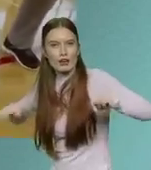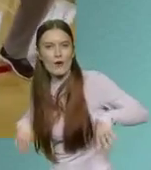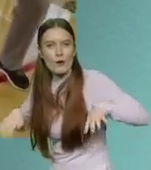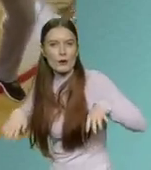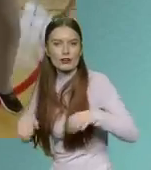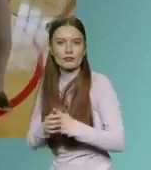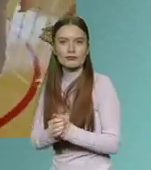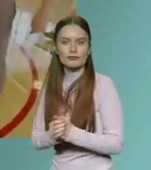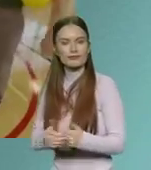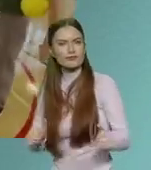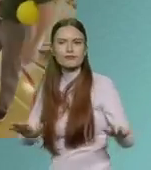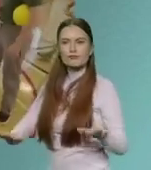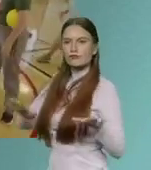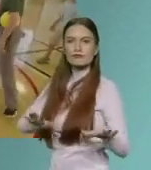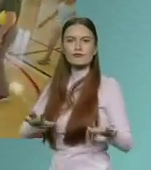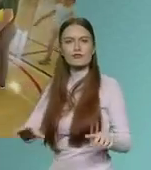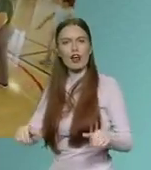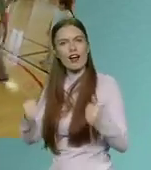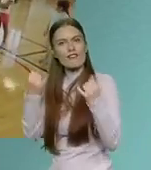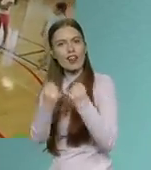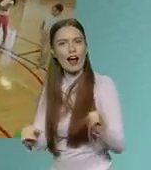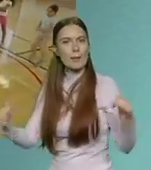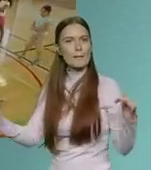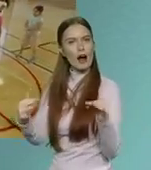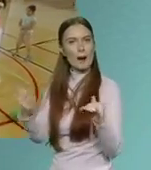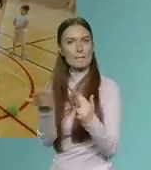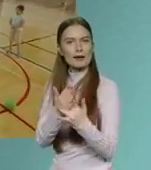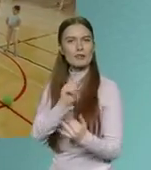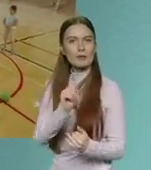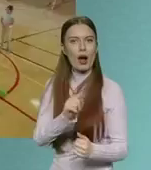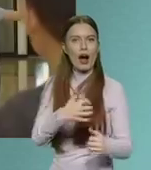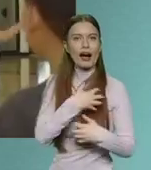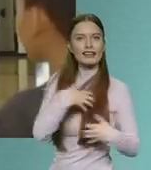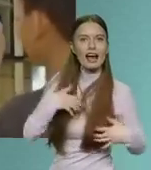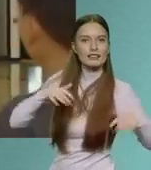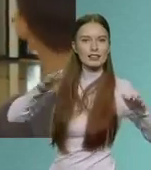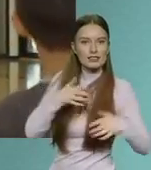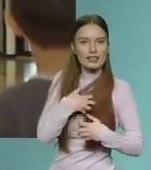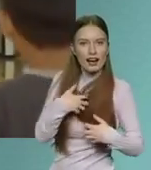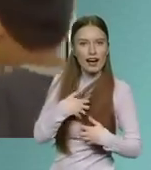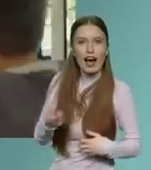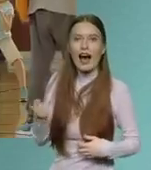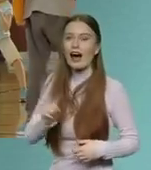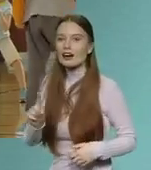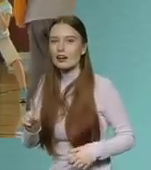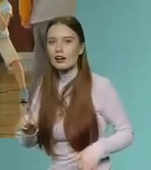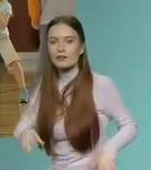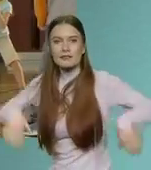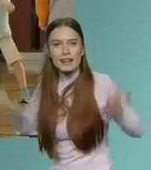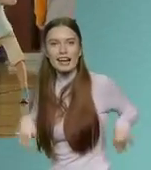Microraptors! All right, it's the final match between the fighting tigers and the